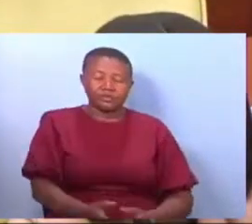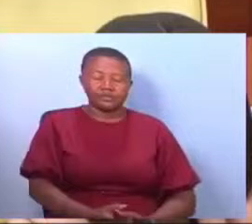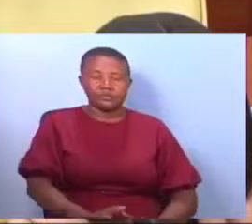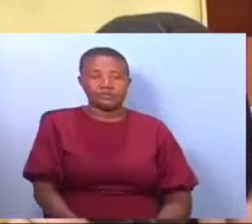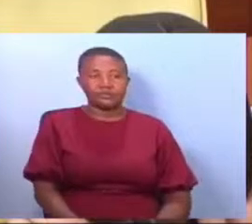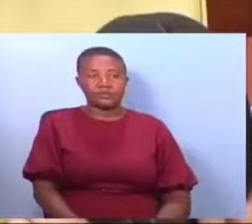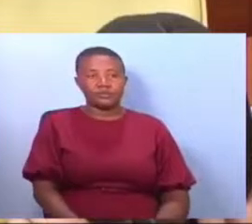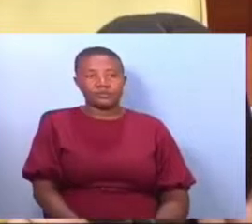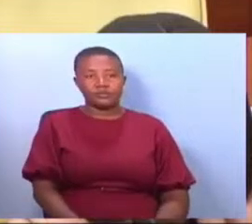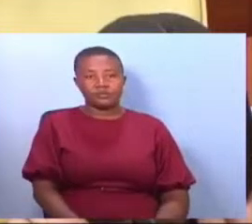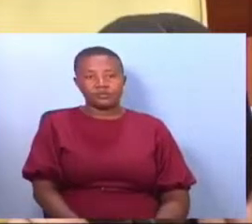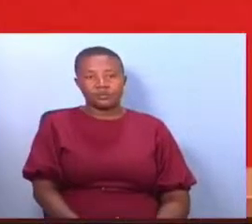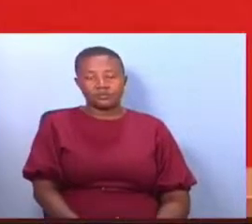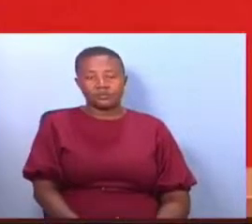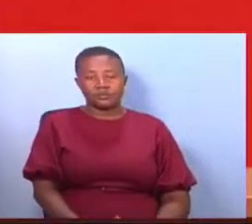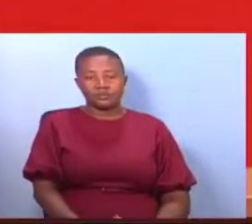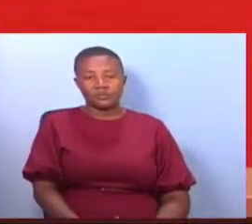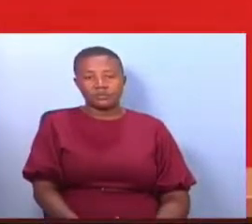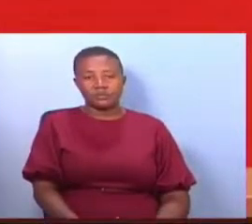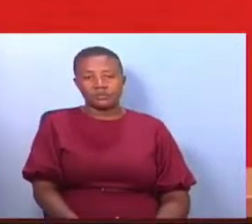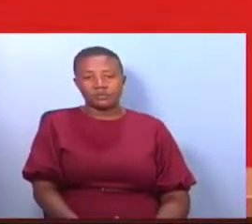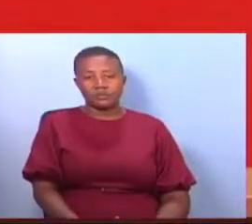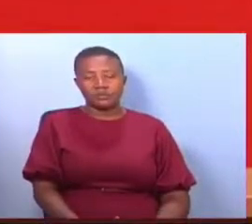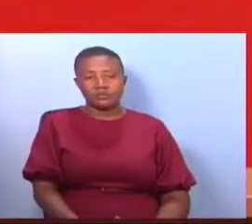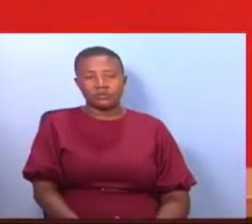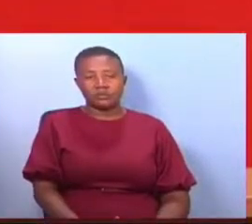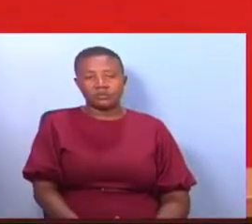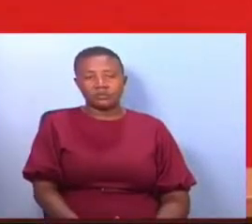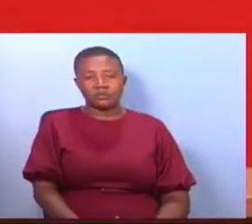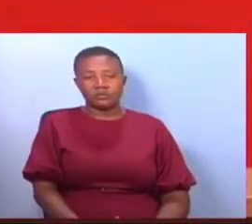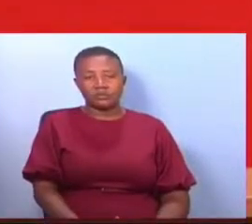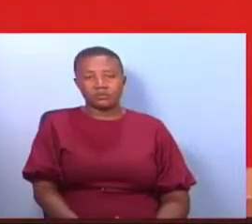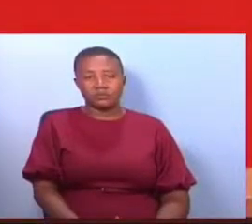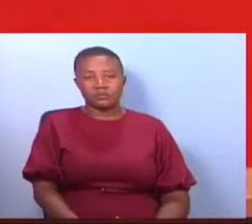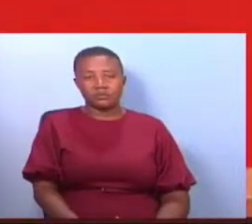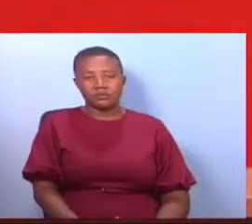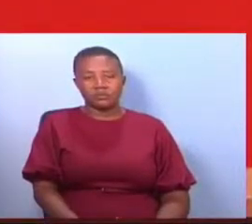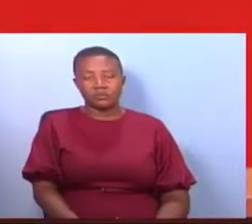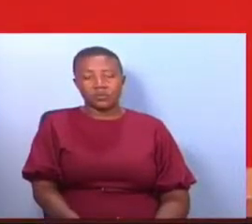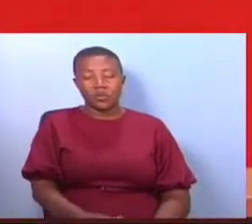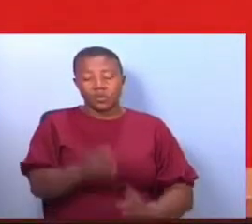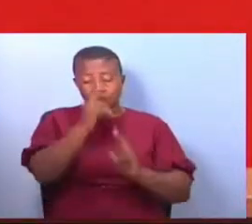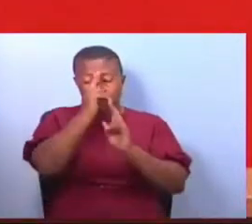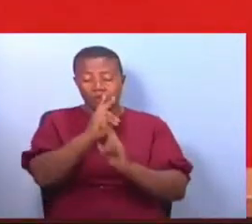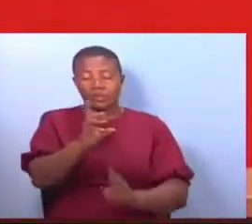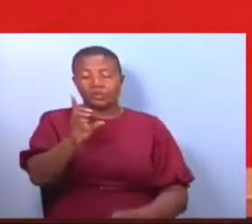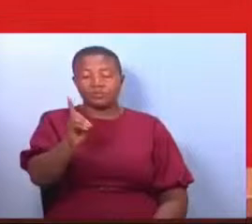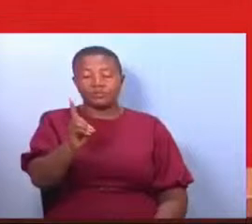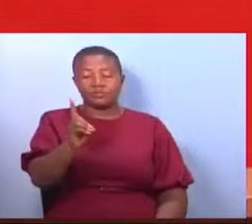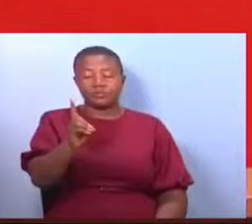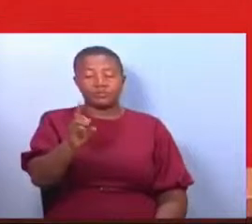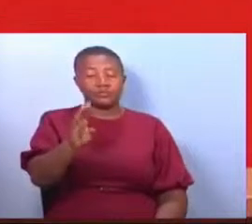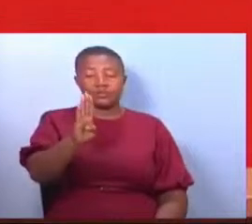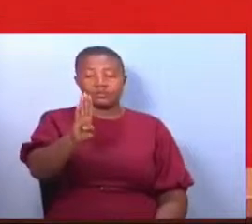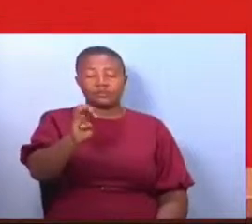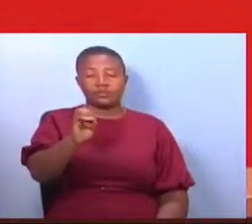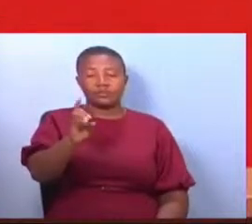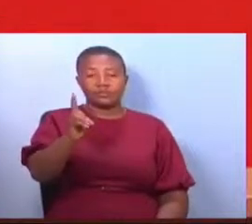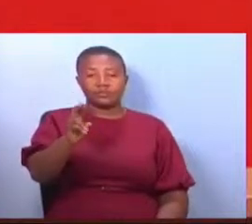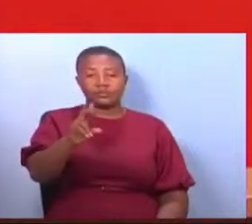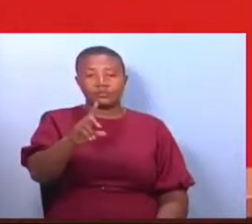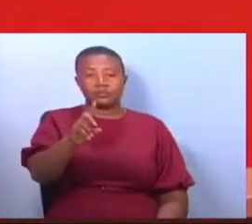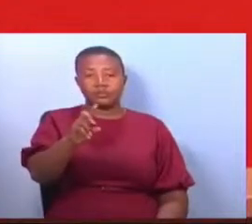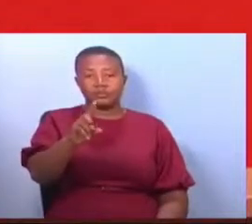you. Let me take Honorable Bajra, then I'll come to the leadership of the House. Thank you, Mr. Speaker.